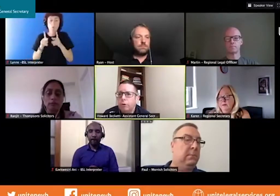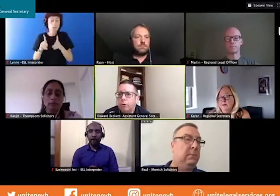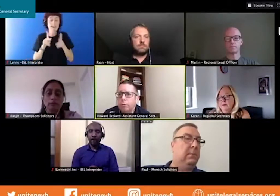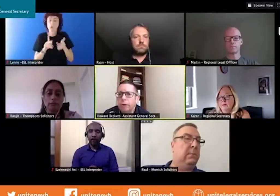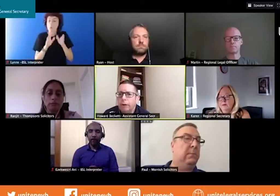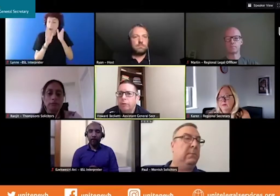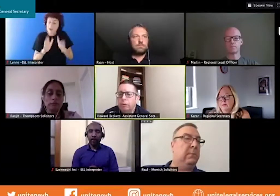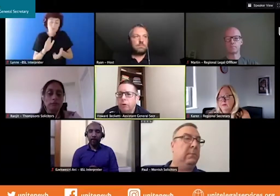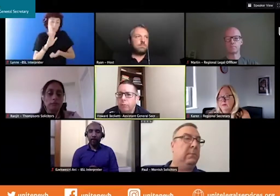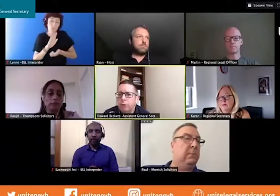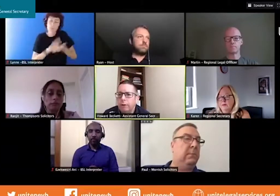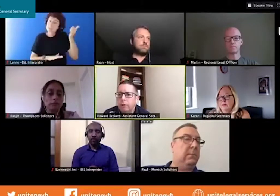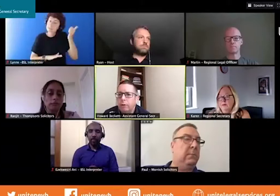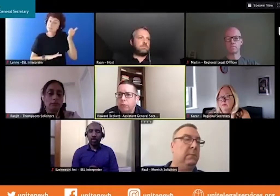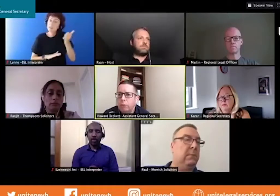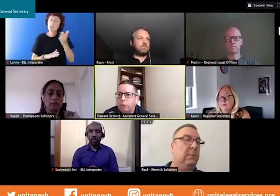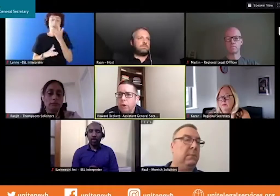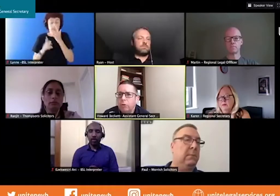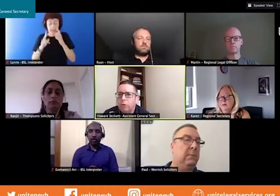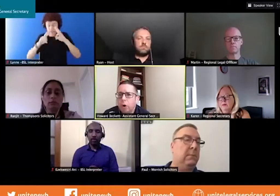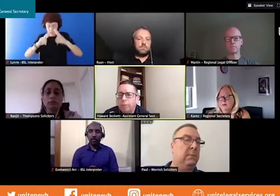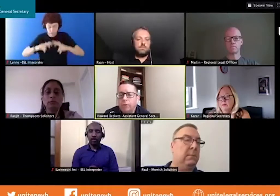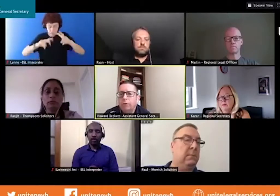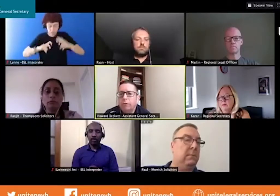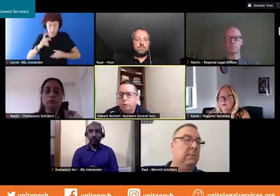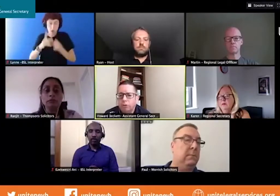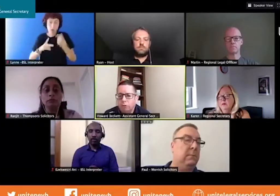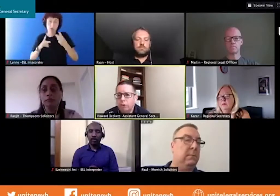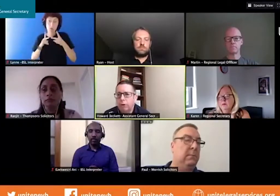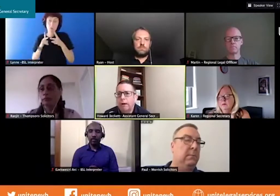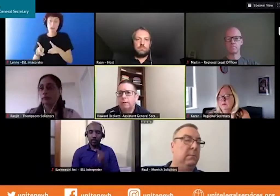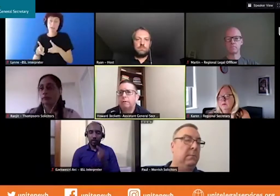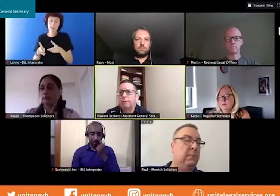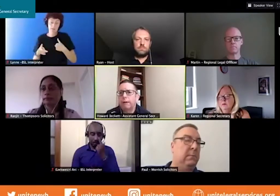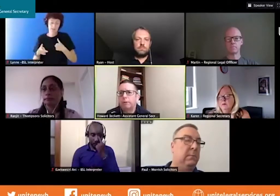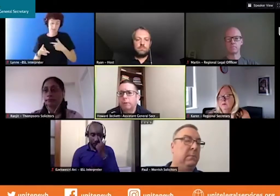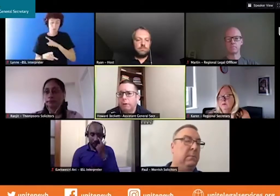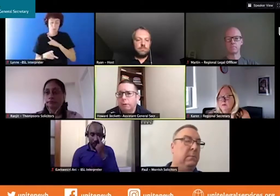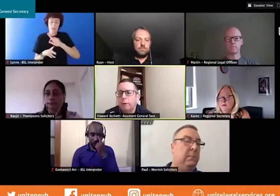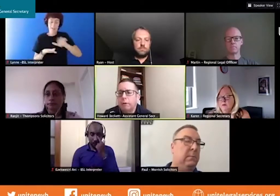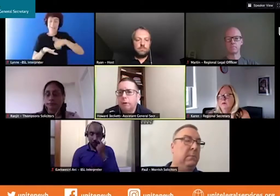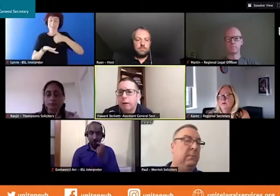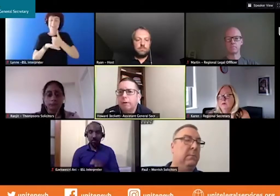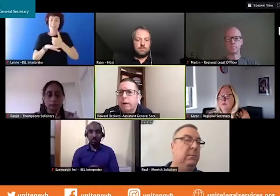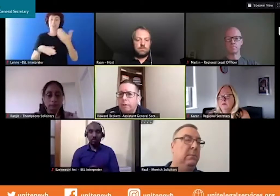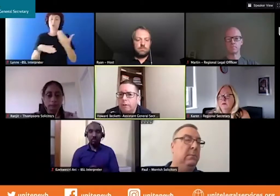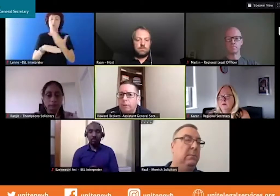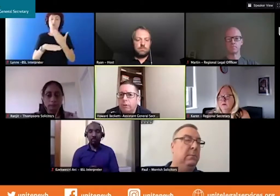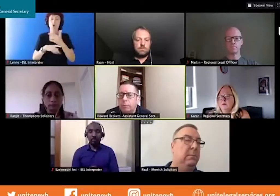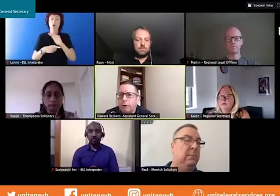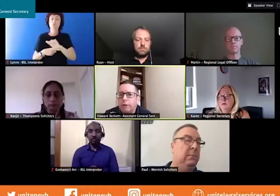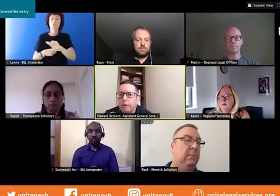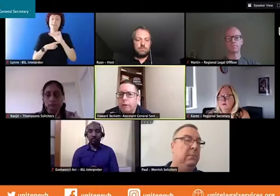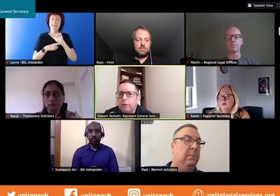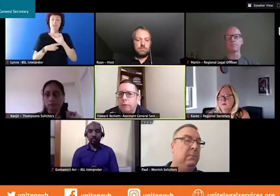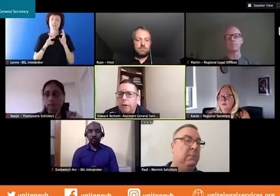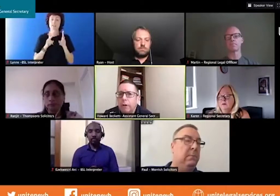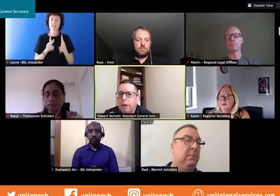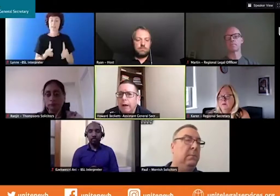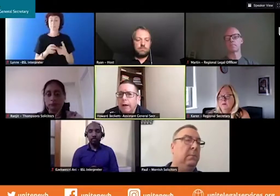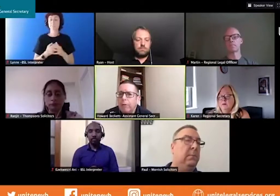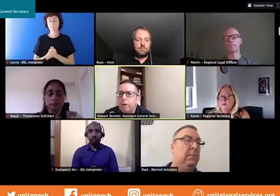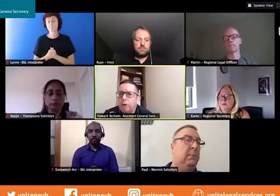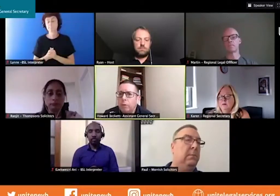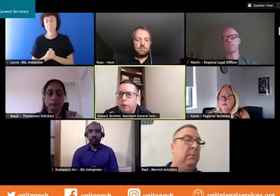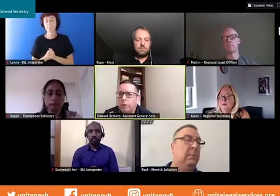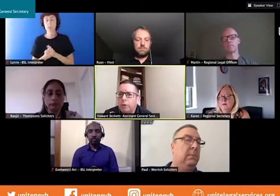the moment is the job retention scheme. So our position as a union, Karen, is to fight redundancies, take advantage of the job retention scheme, and